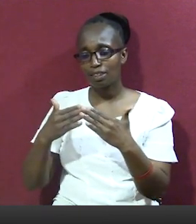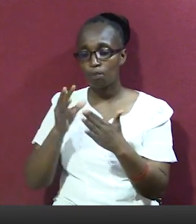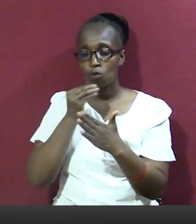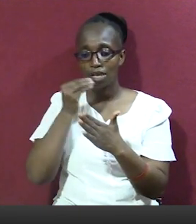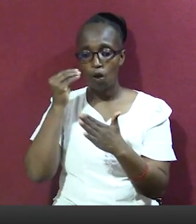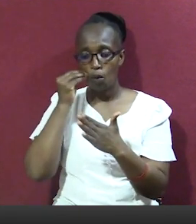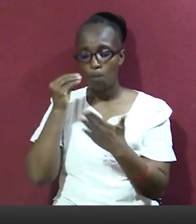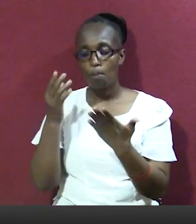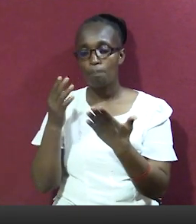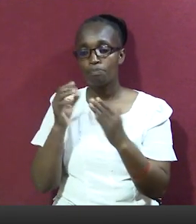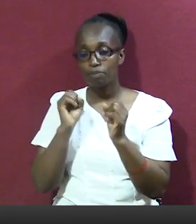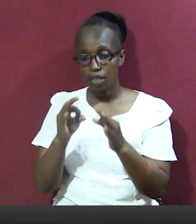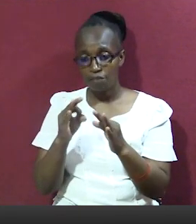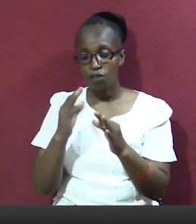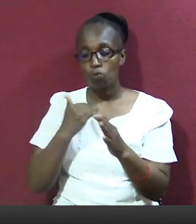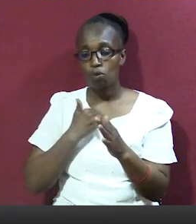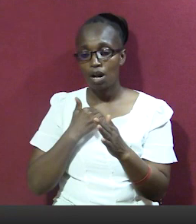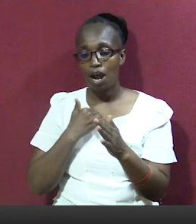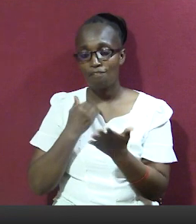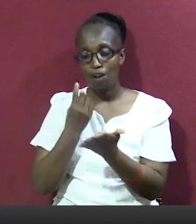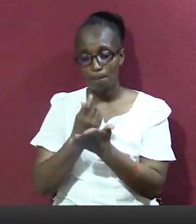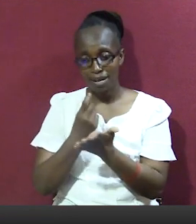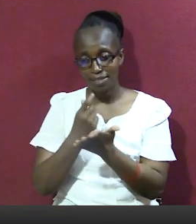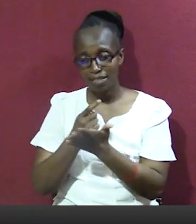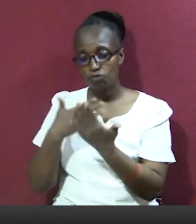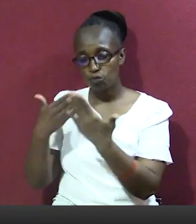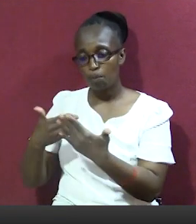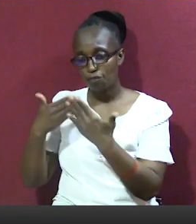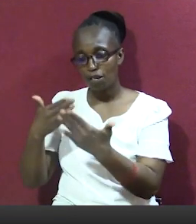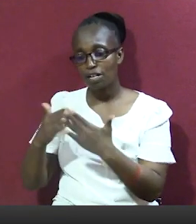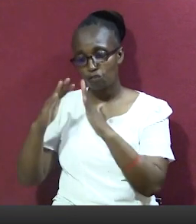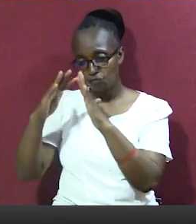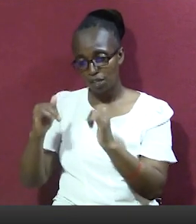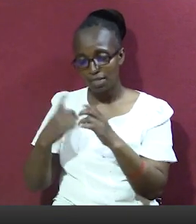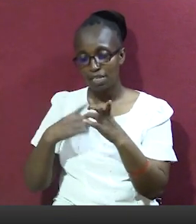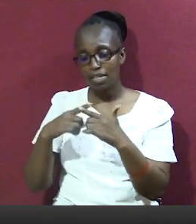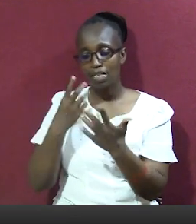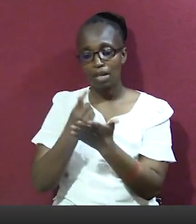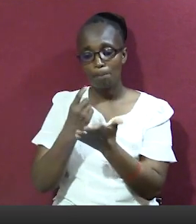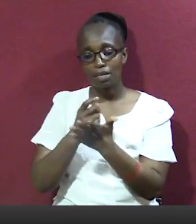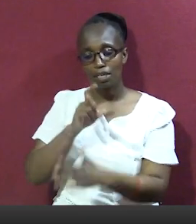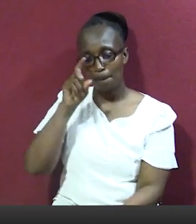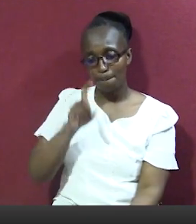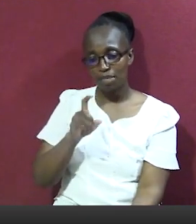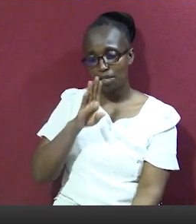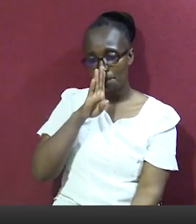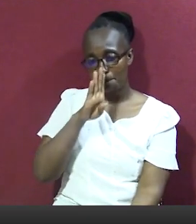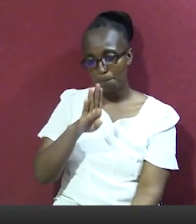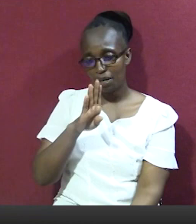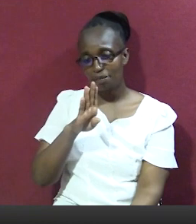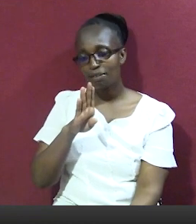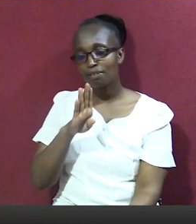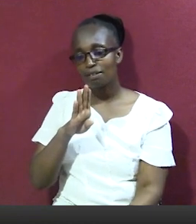And even if there is a cash for shelter, the way the government had said, let it be realistic, because even the 10,000 that is being